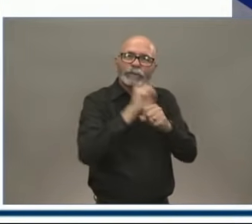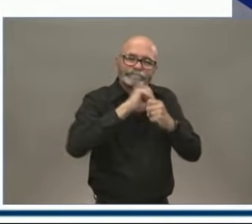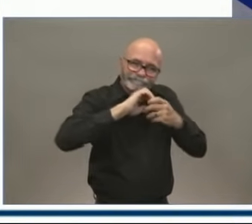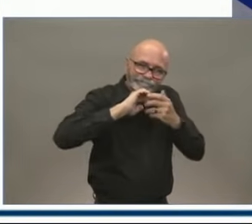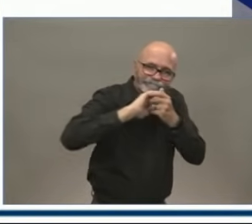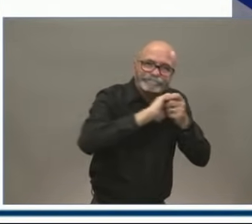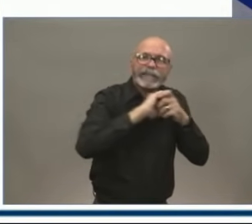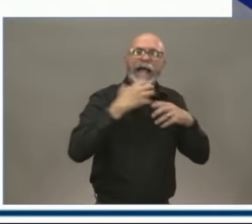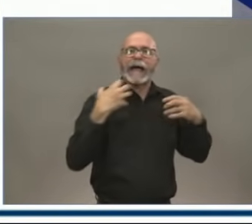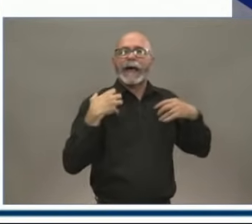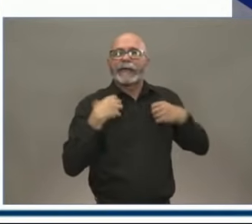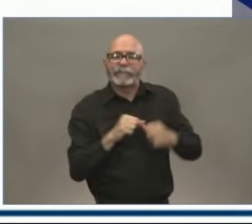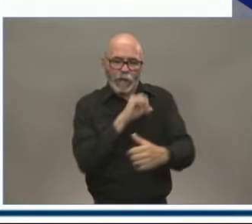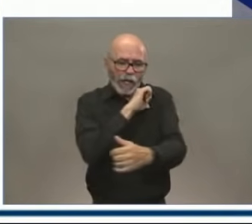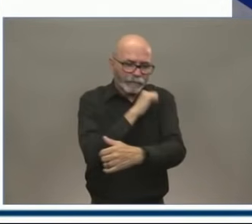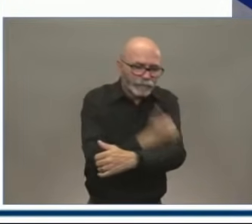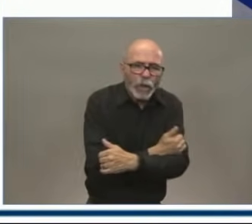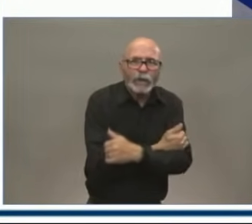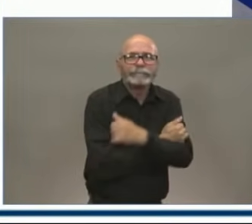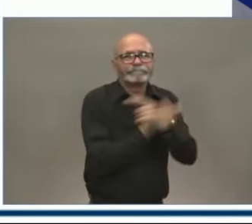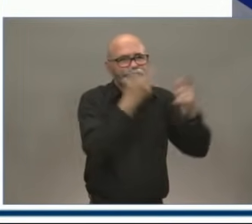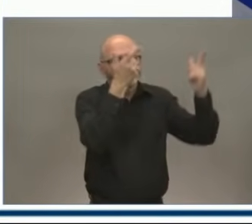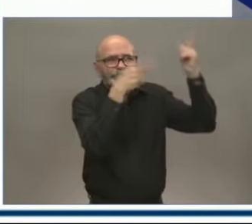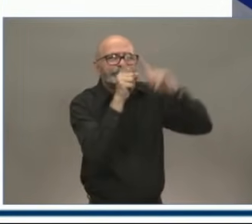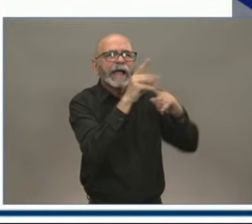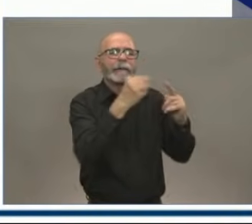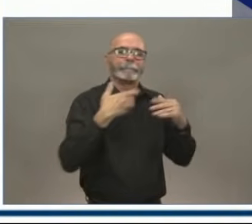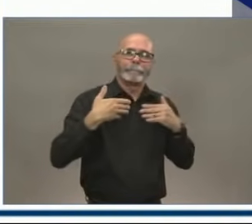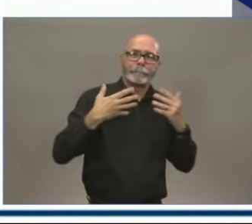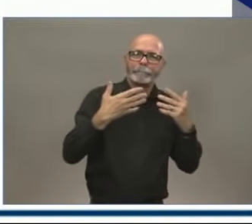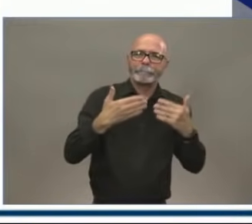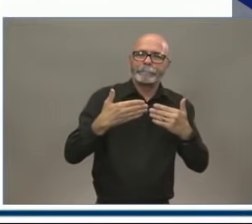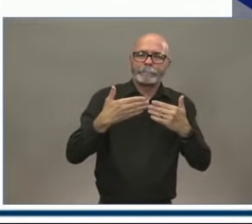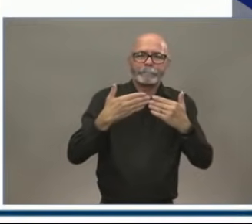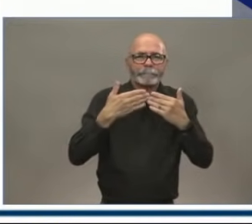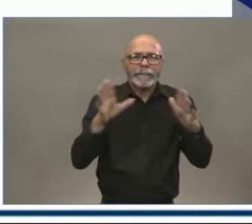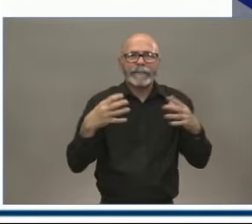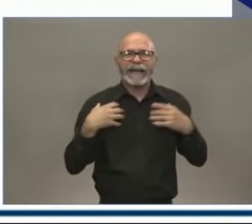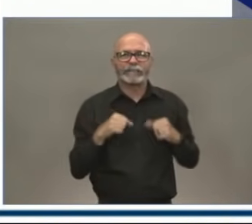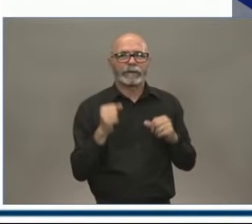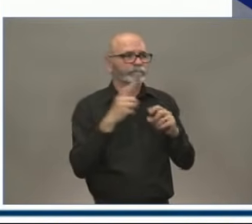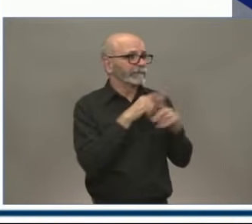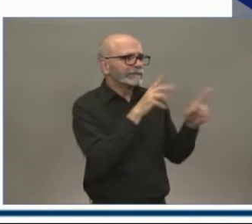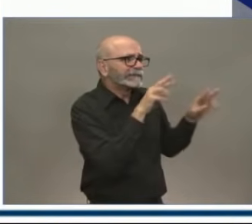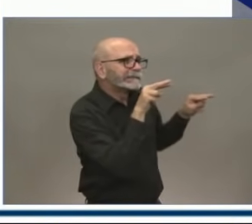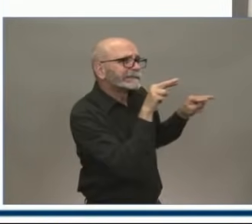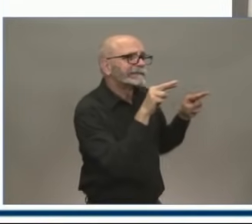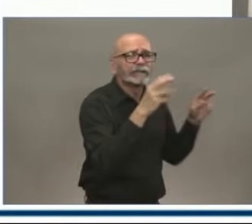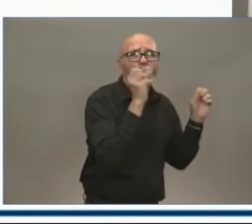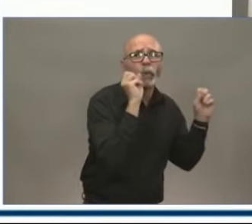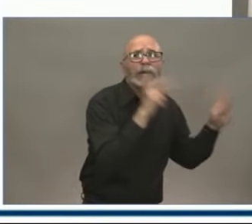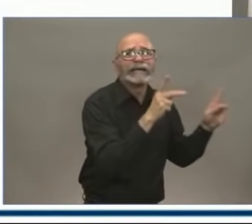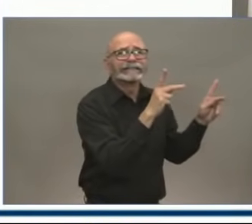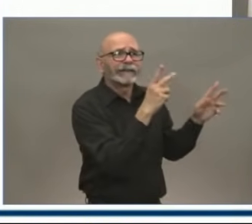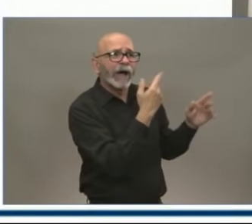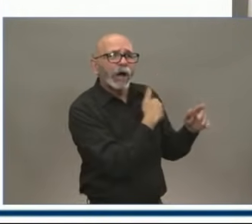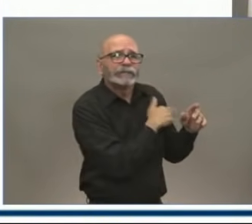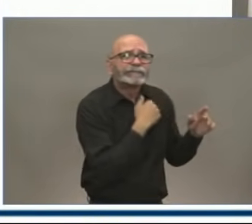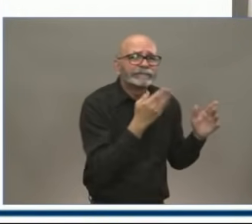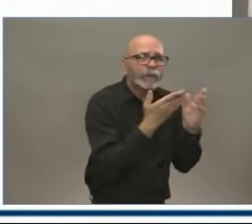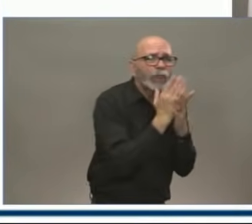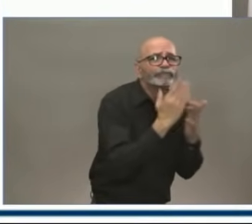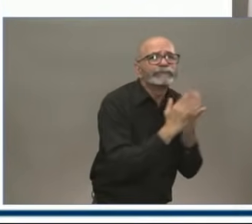health. And it is always, always focused on our healthcare system and the health of Nova Scotians. That's all the time we have for questions